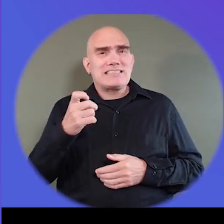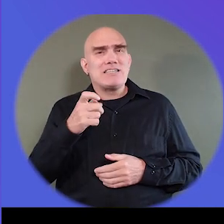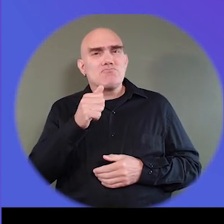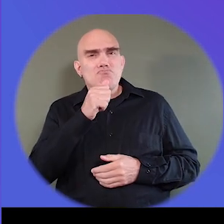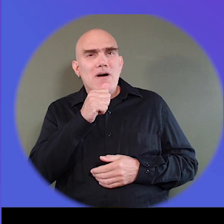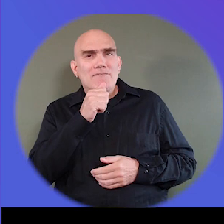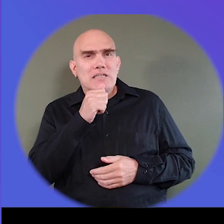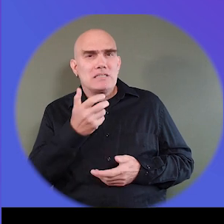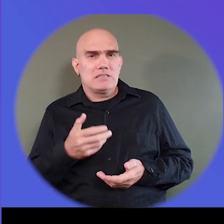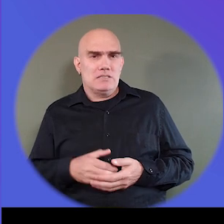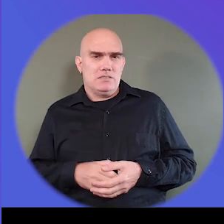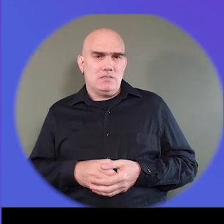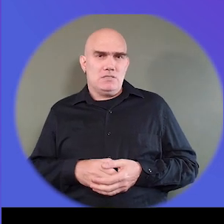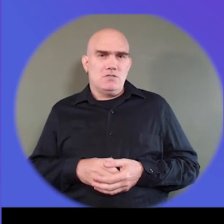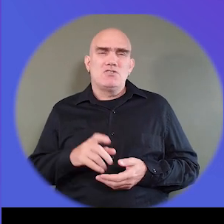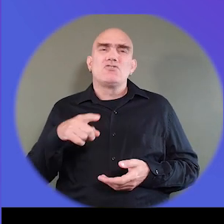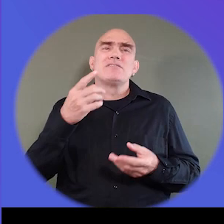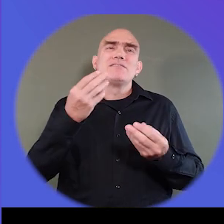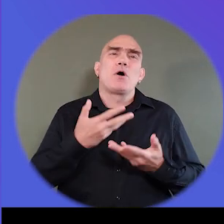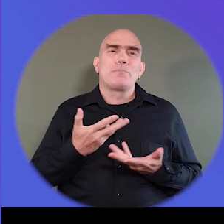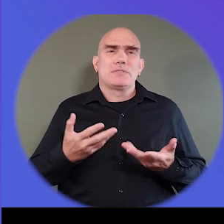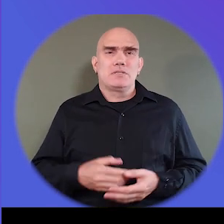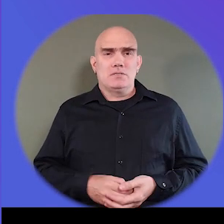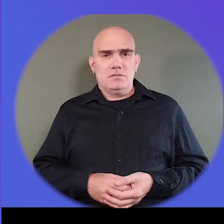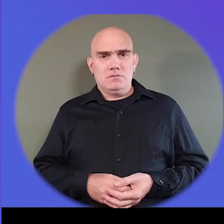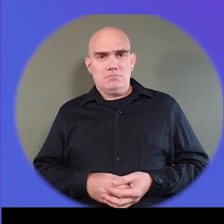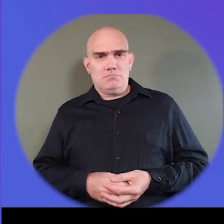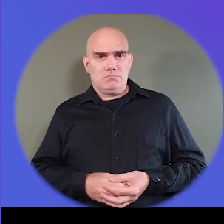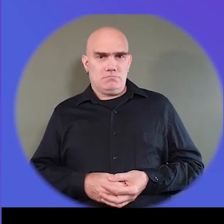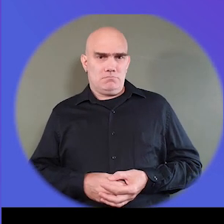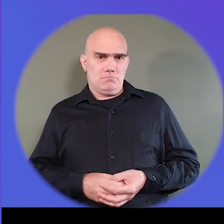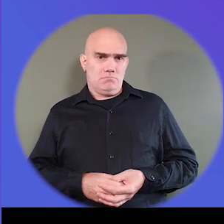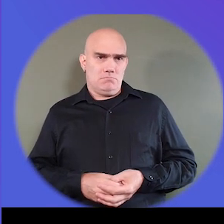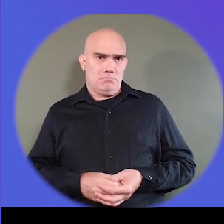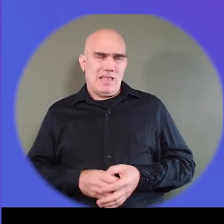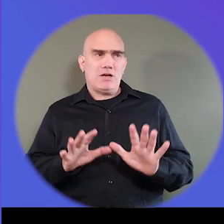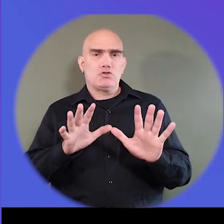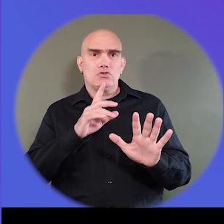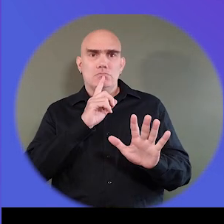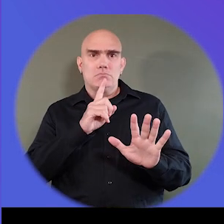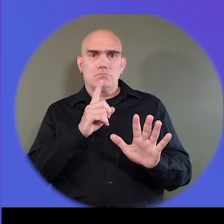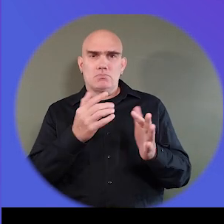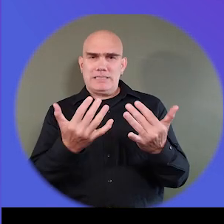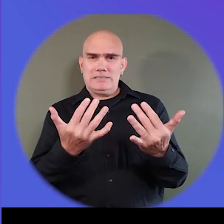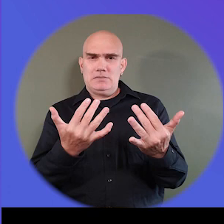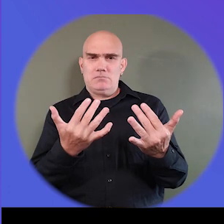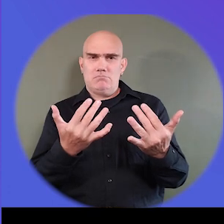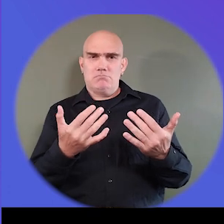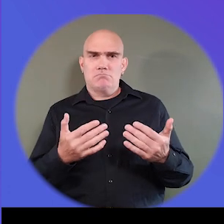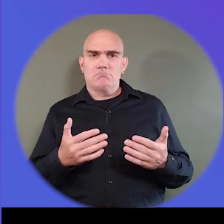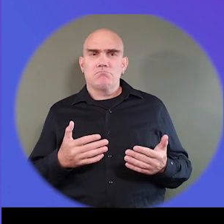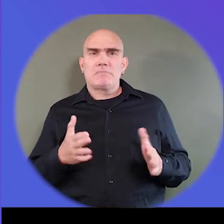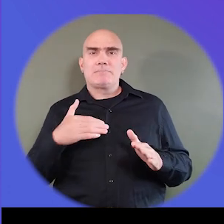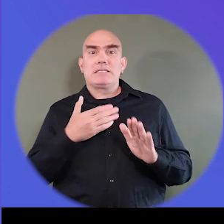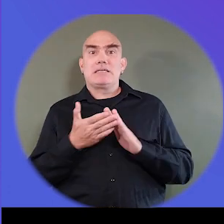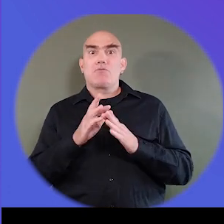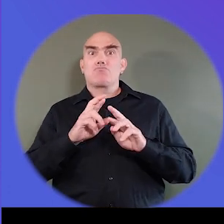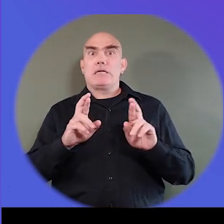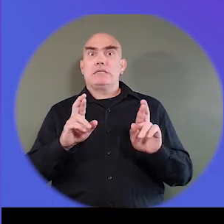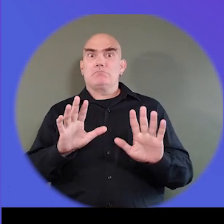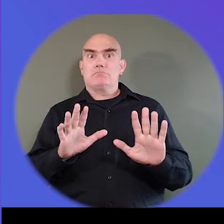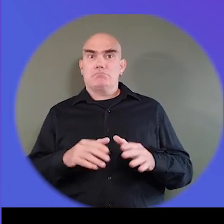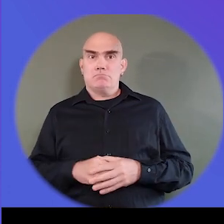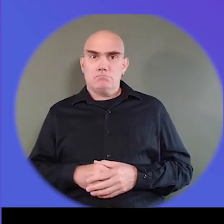private. Just tell me. Actually, wait. Let me get ready.